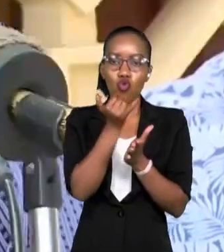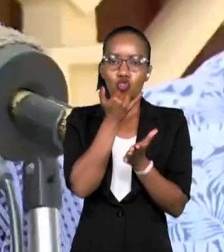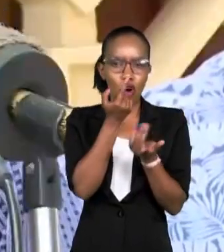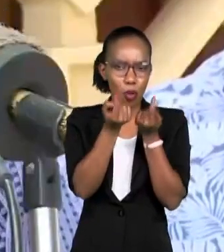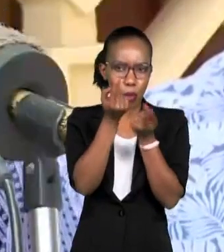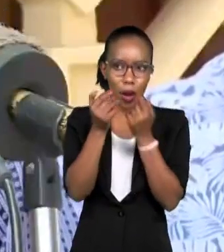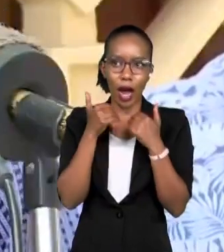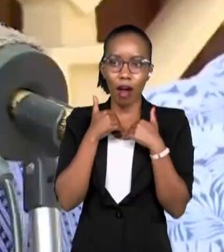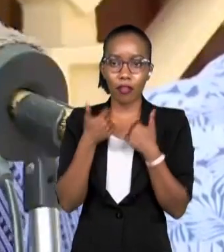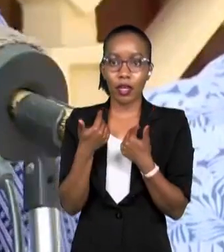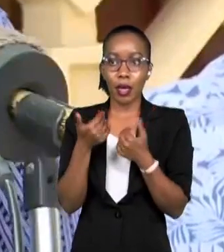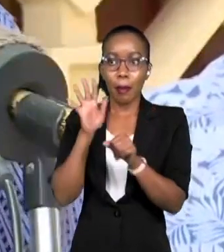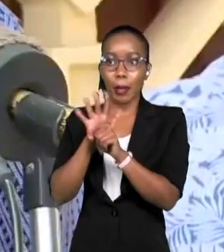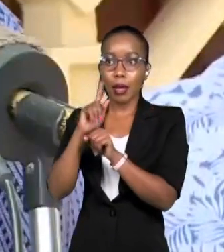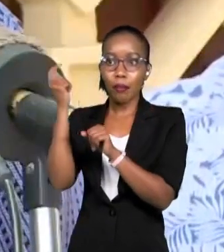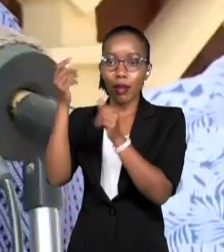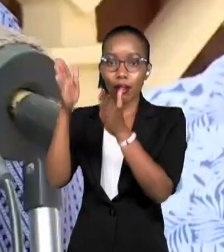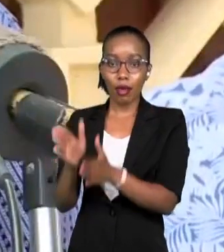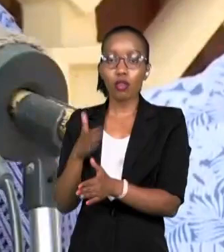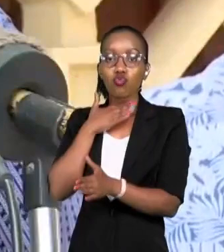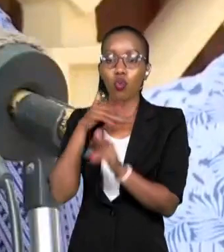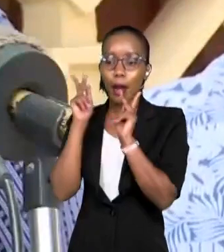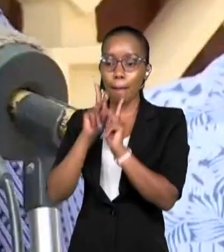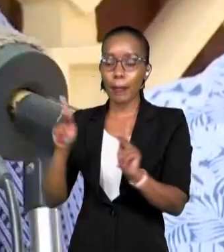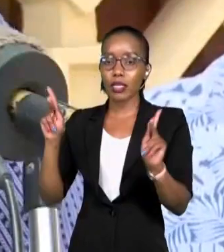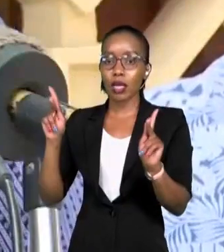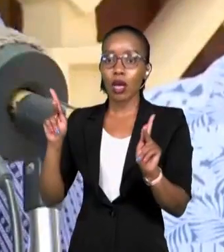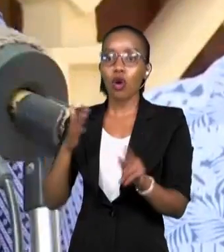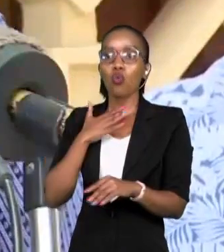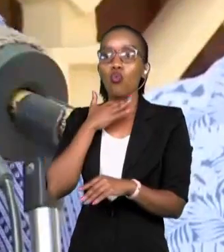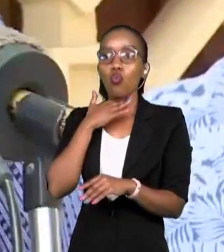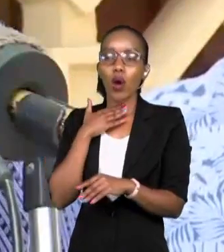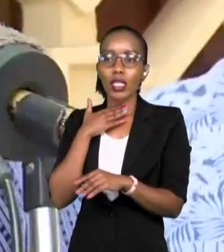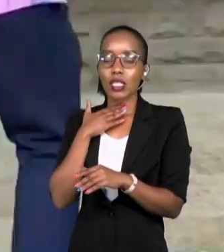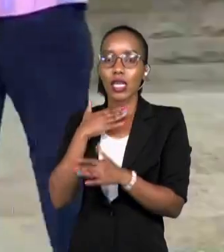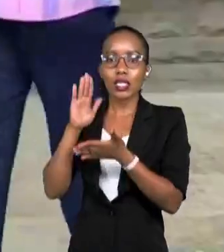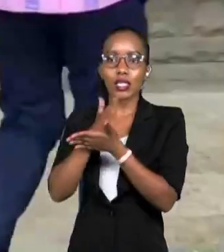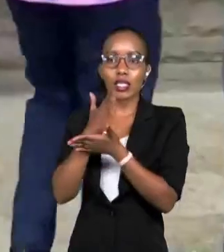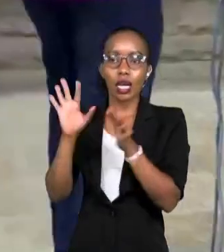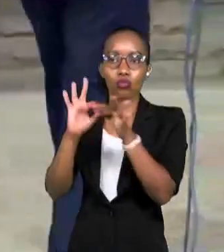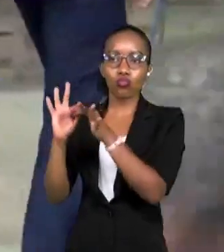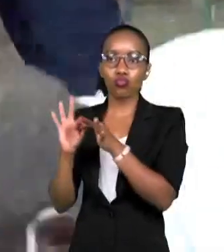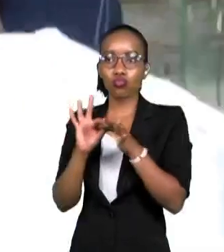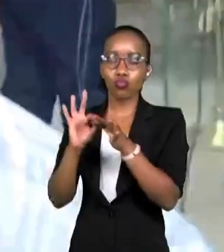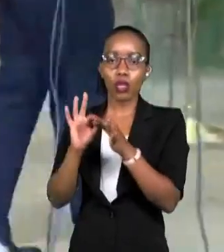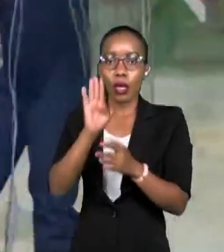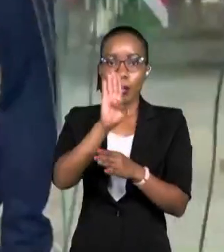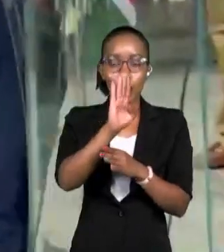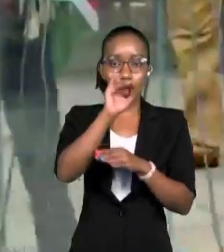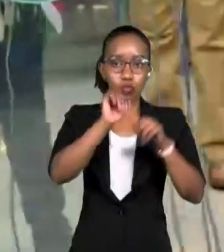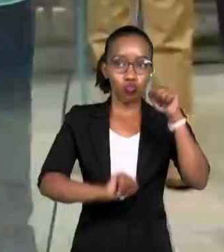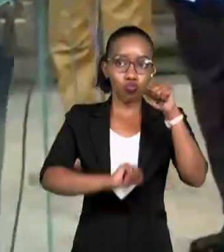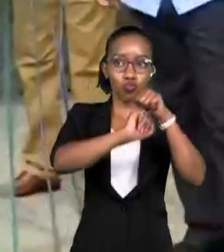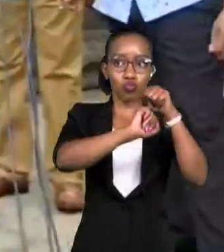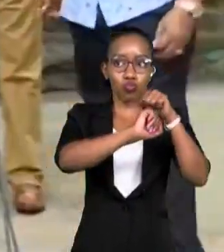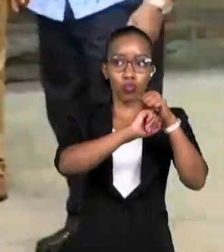Kenyans want peace. Majority of Kenyans want to have, as the leader said, shared prosperity. BBI promoters shaping their victory from